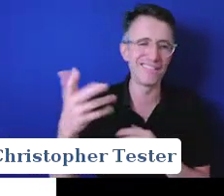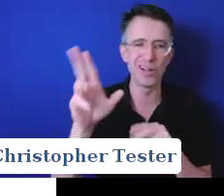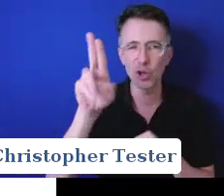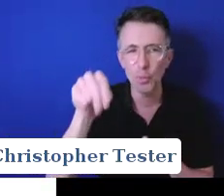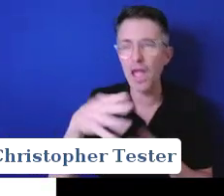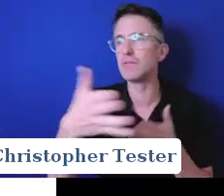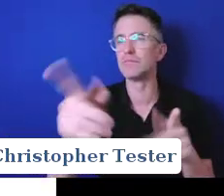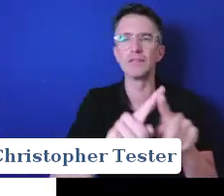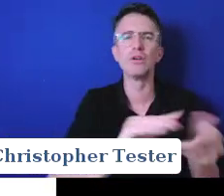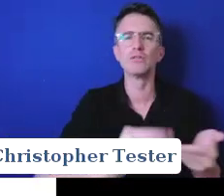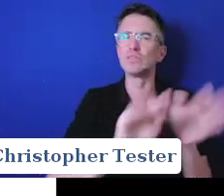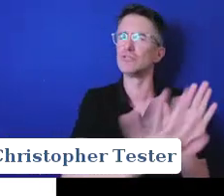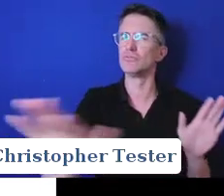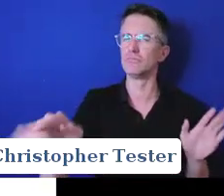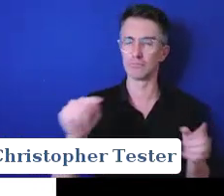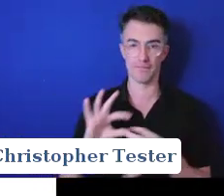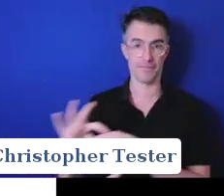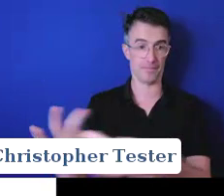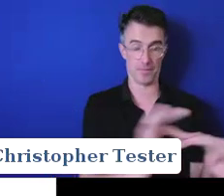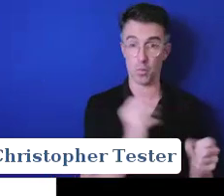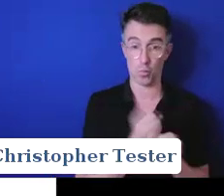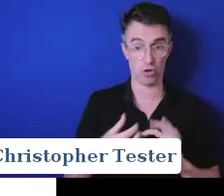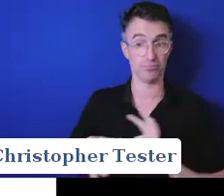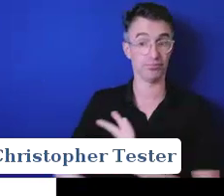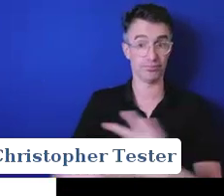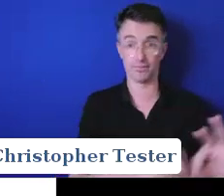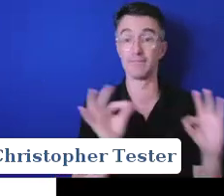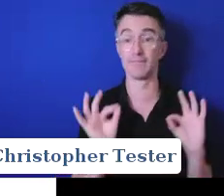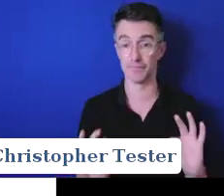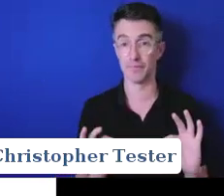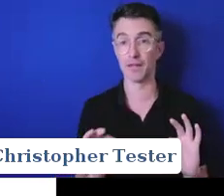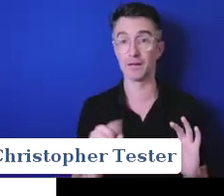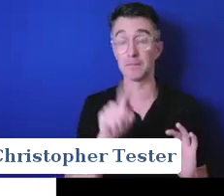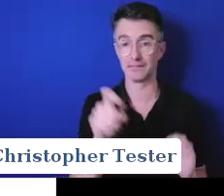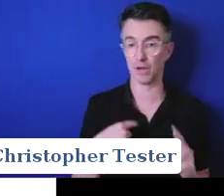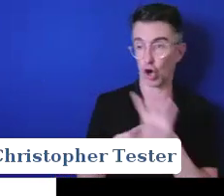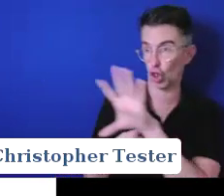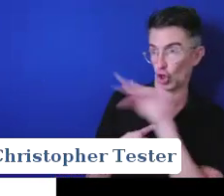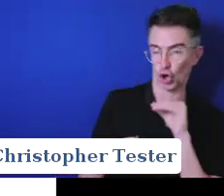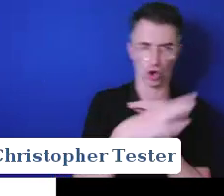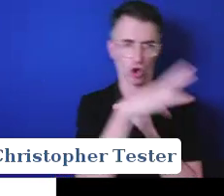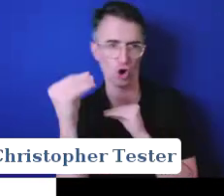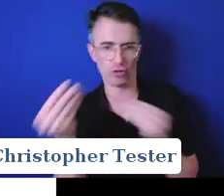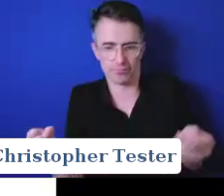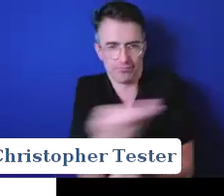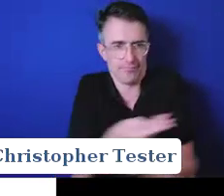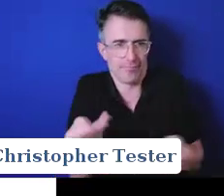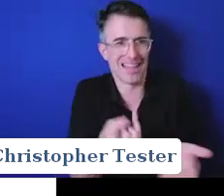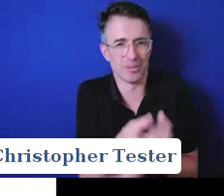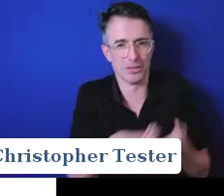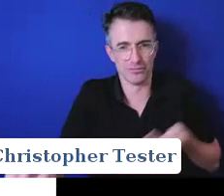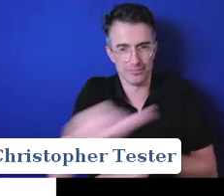mechanism facilitated the exchange of knowledge and experiences that enabled them to implement